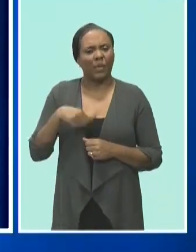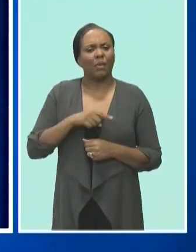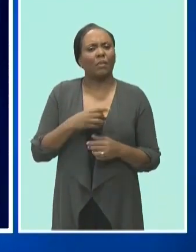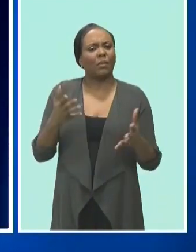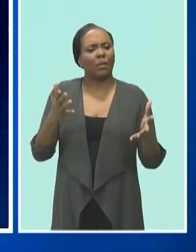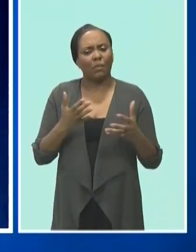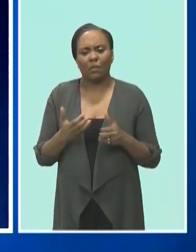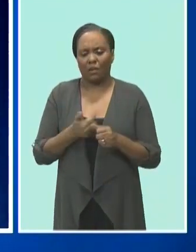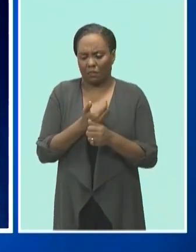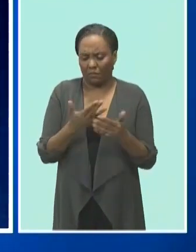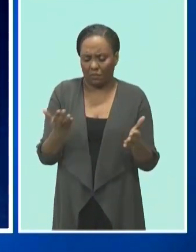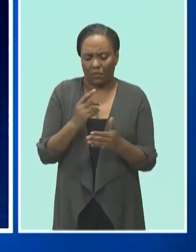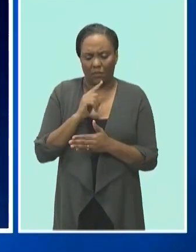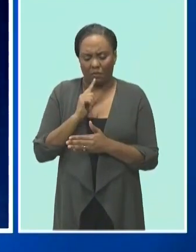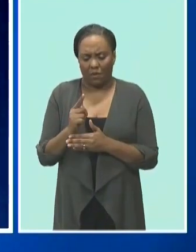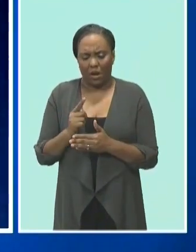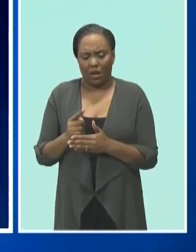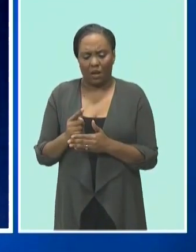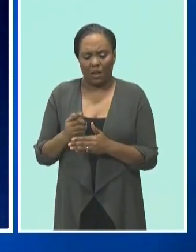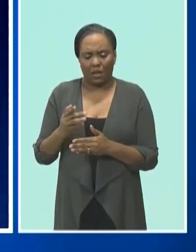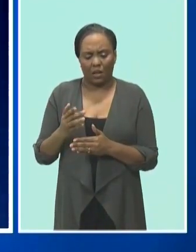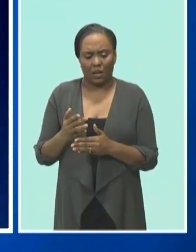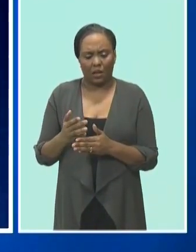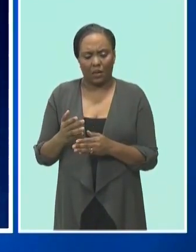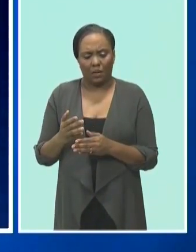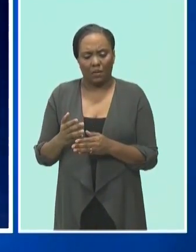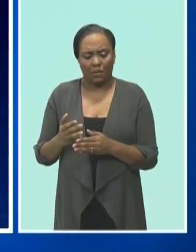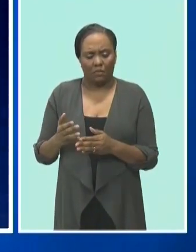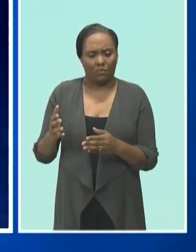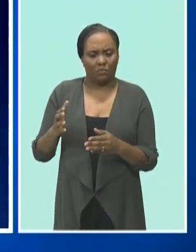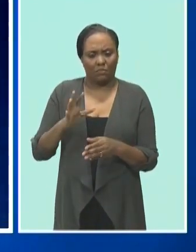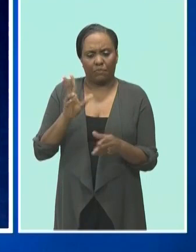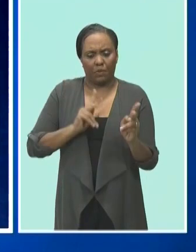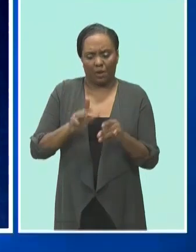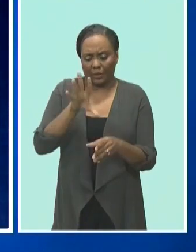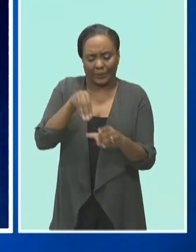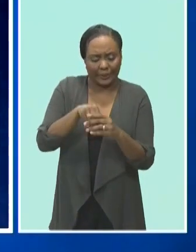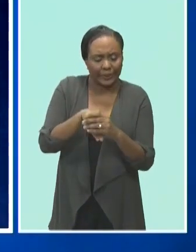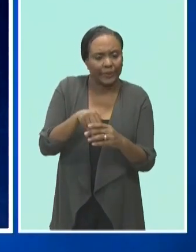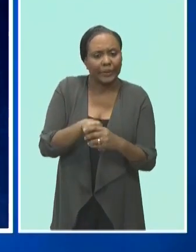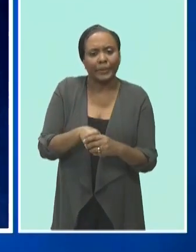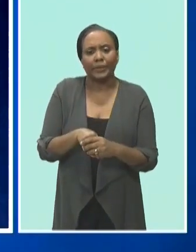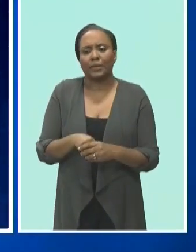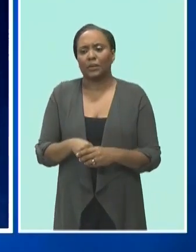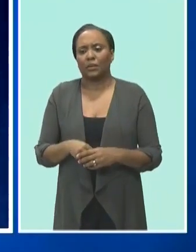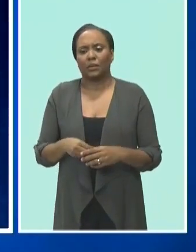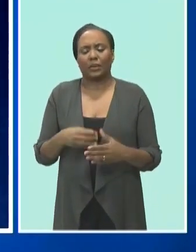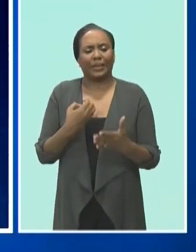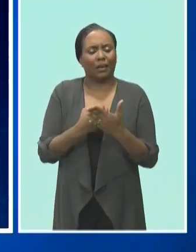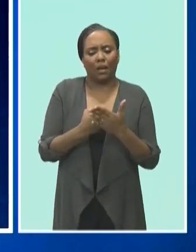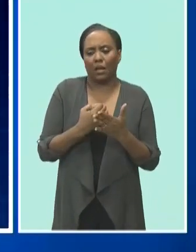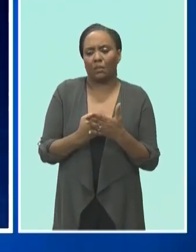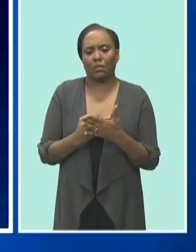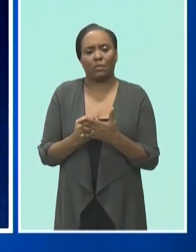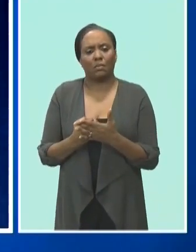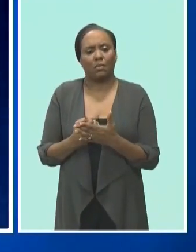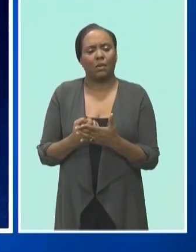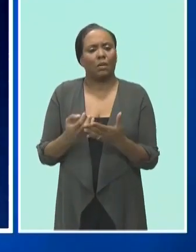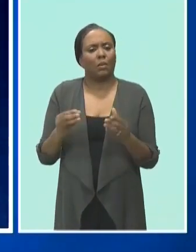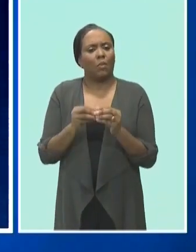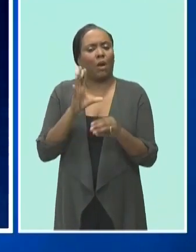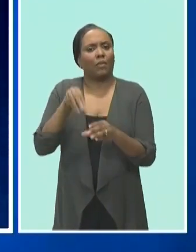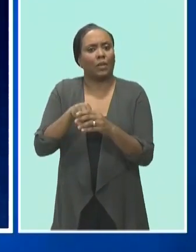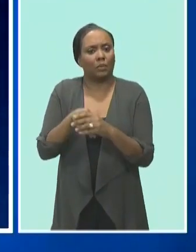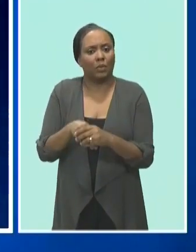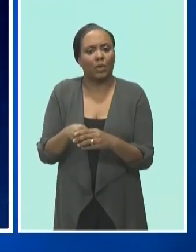want to re-stimulate investment confidence in Barbados. I don't think there's any doubt about any of those things. But